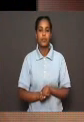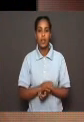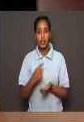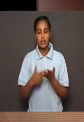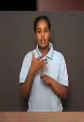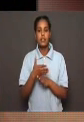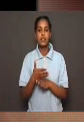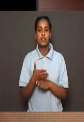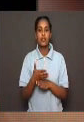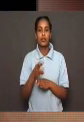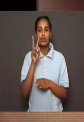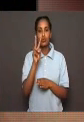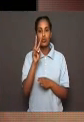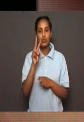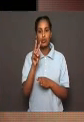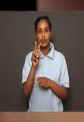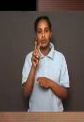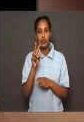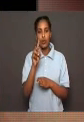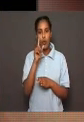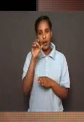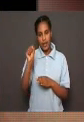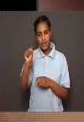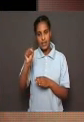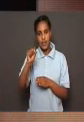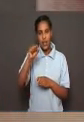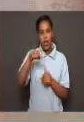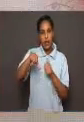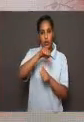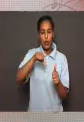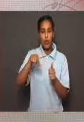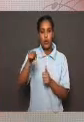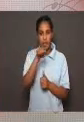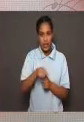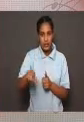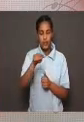and thus has two 1s atomic orbitals.